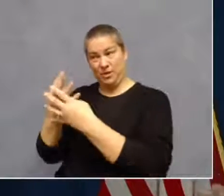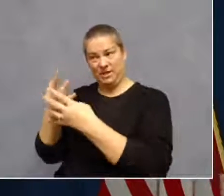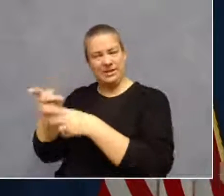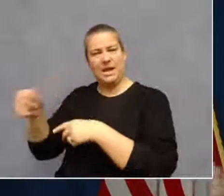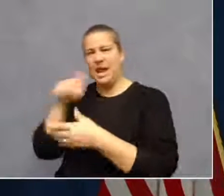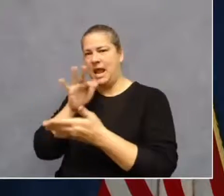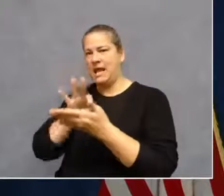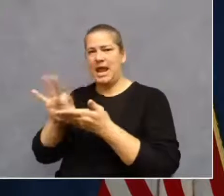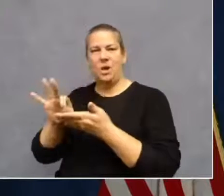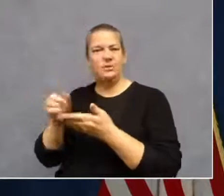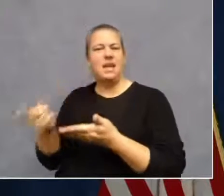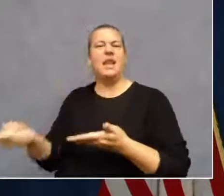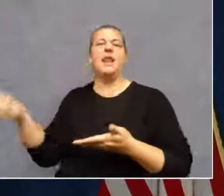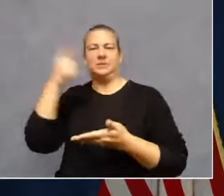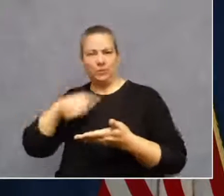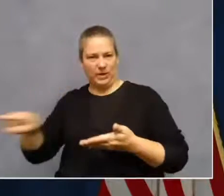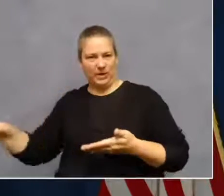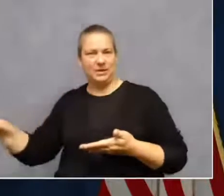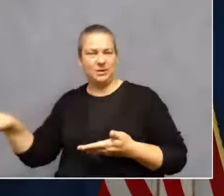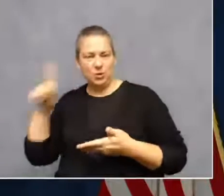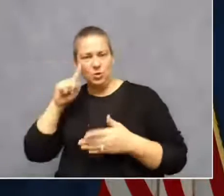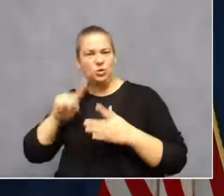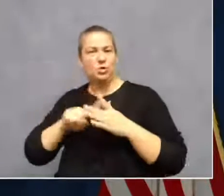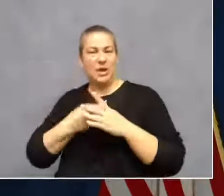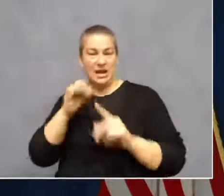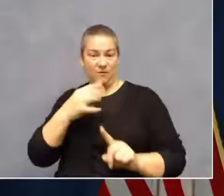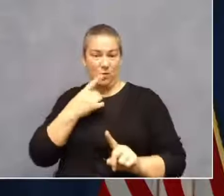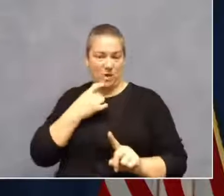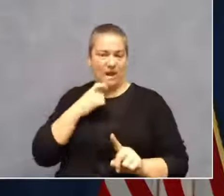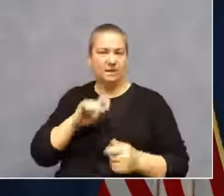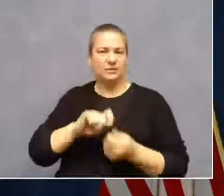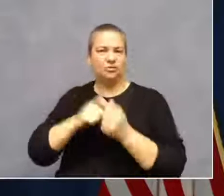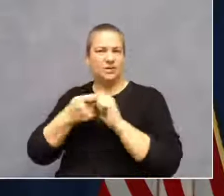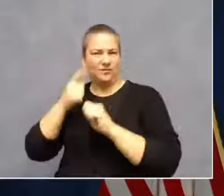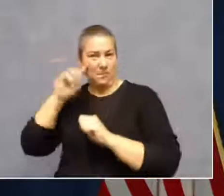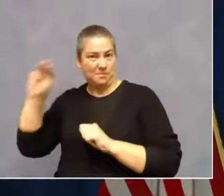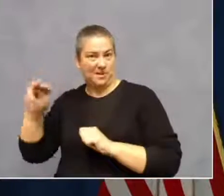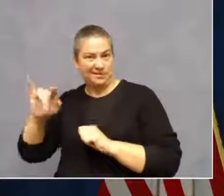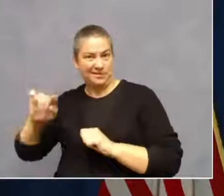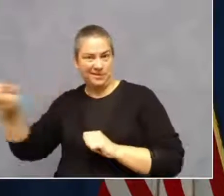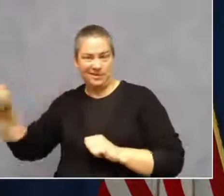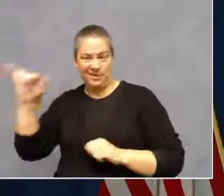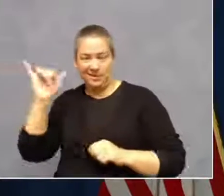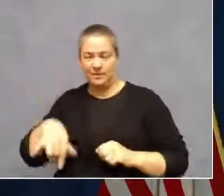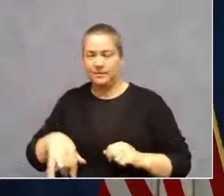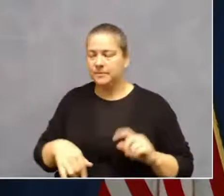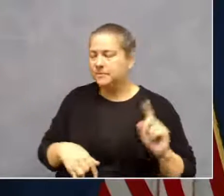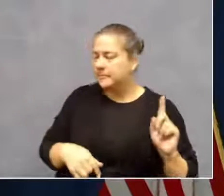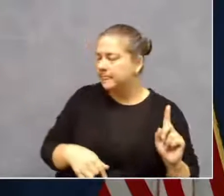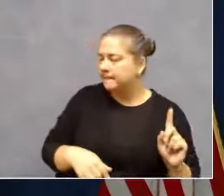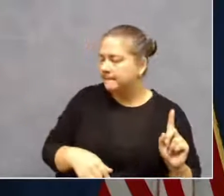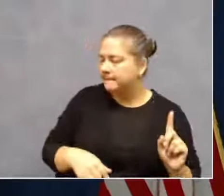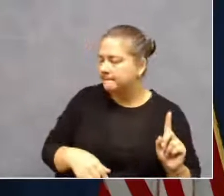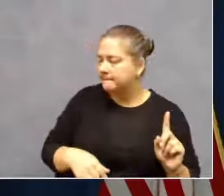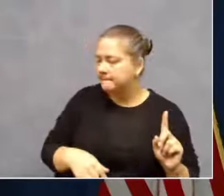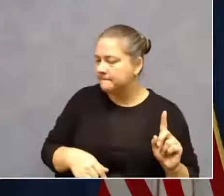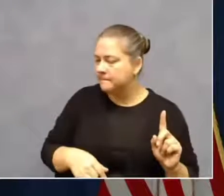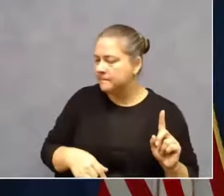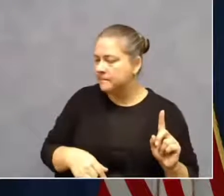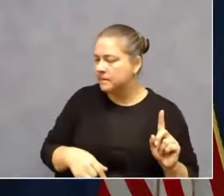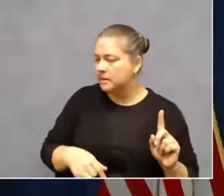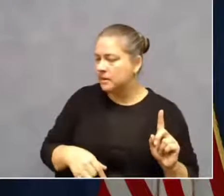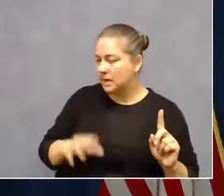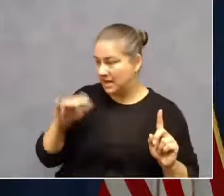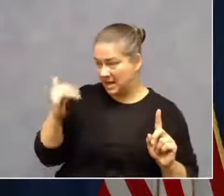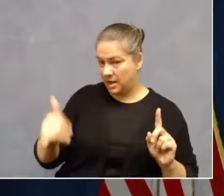week when they roll off too. Well, and so maybe, I'm not trying to go for the program, but skipping ahead to the next